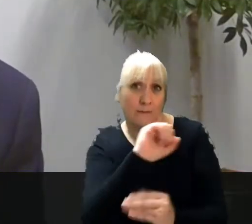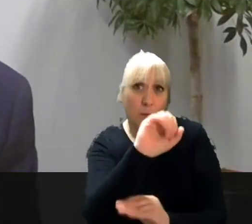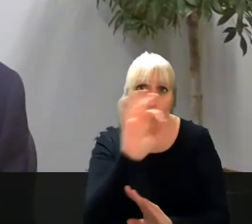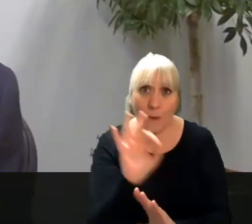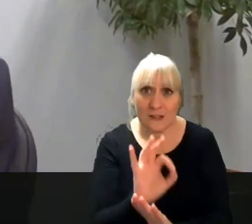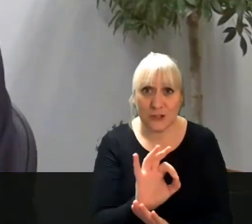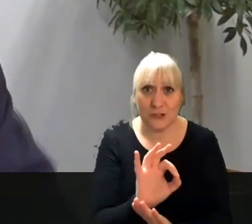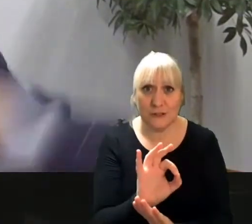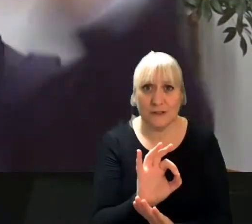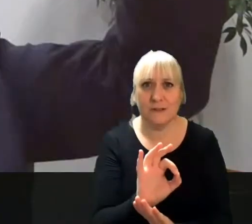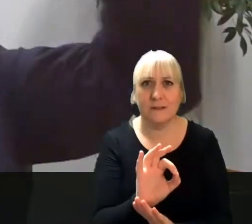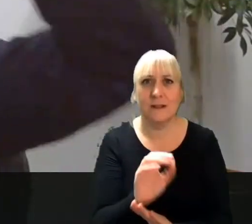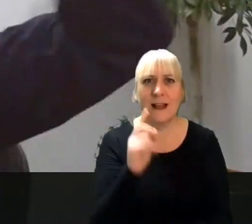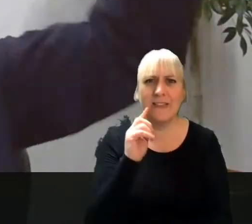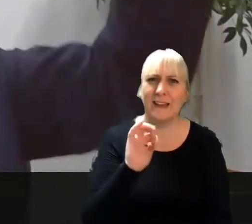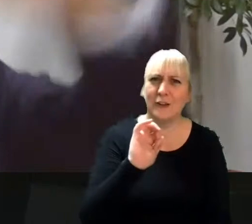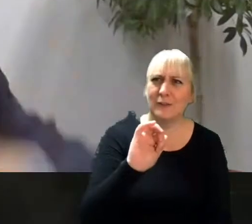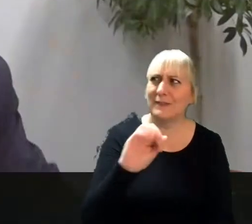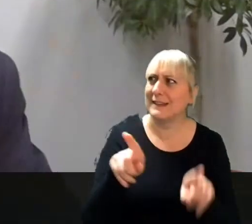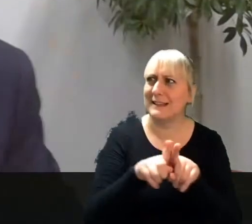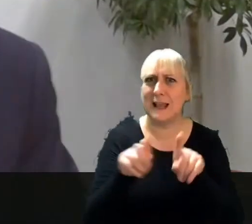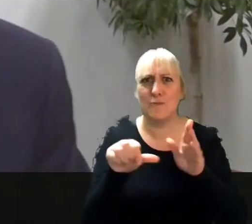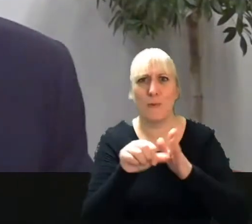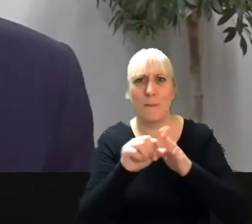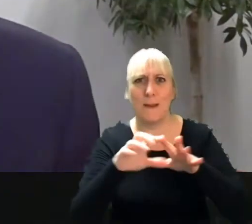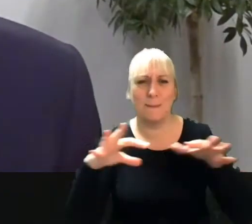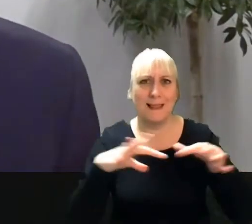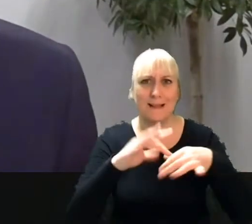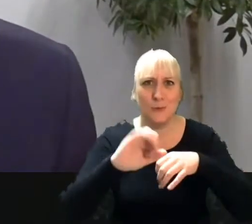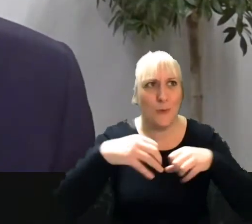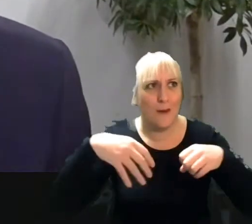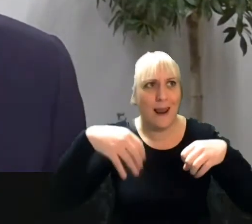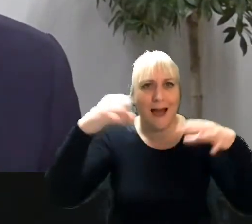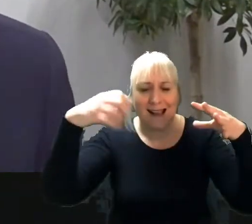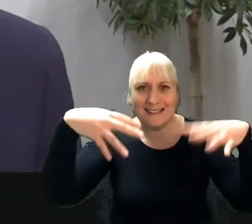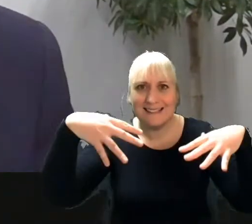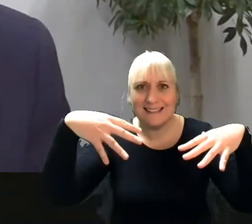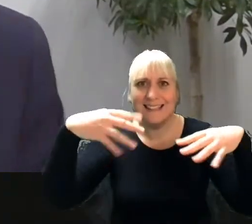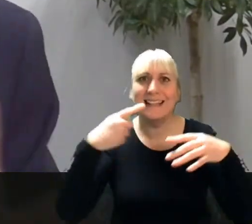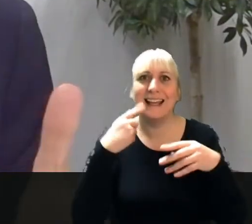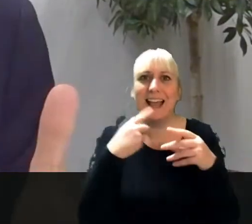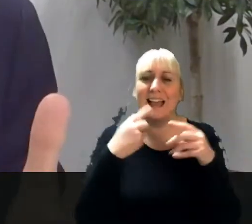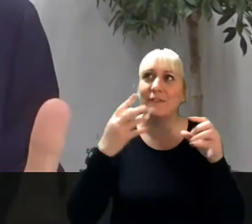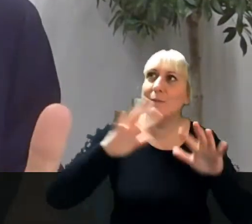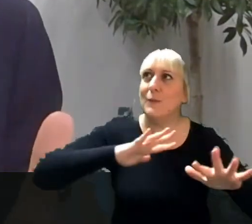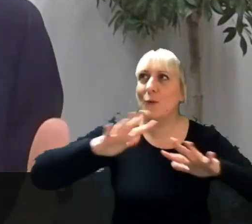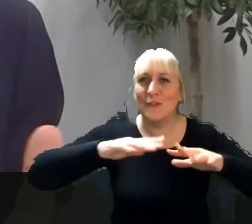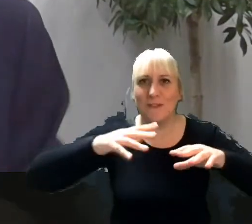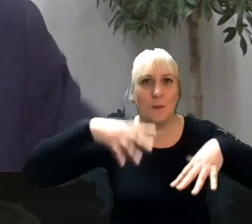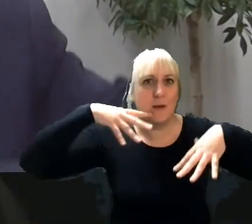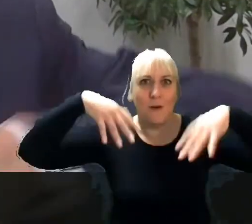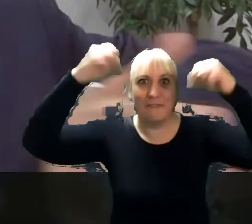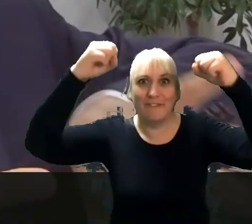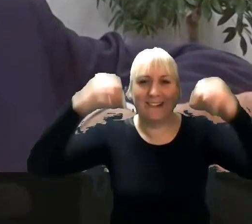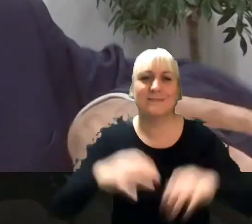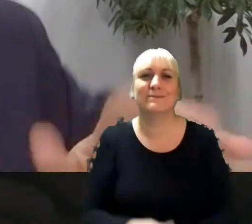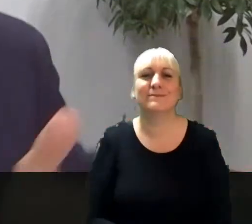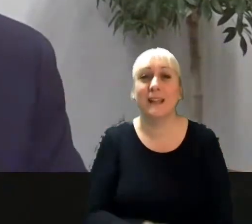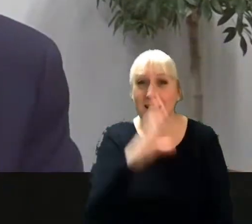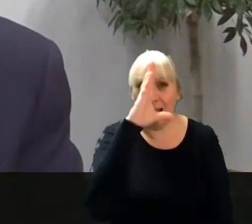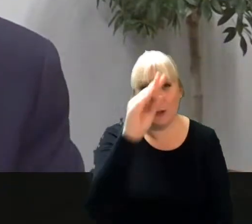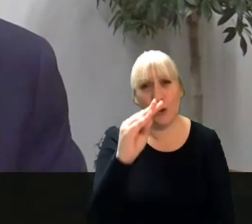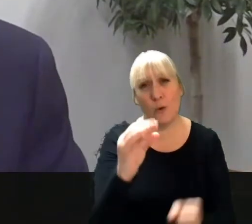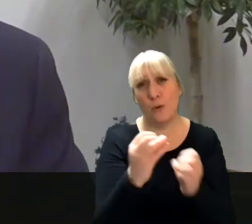same lighting as I've got. If you don't move around, it goes dark. So Brexit's happened now. And so let's sort of